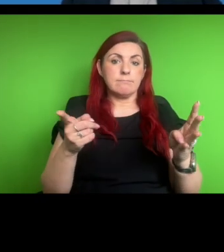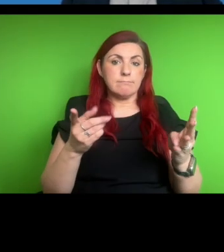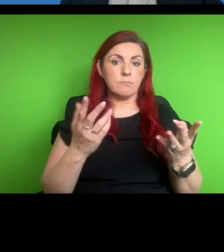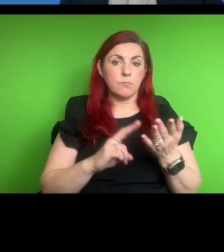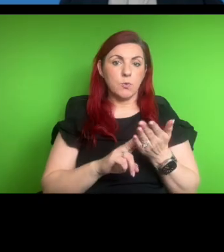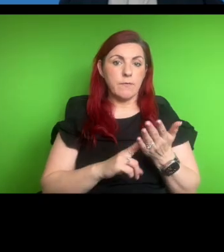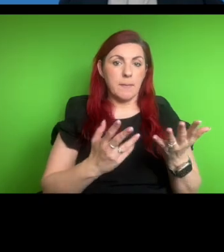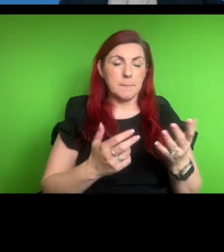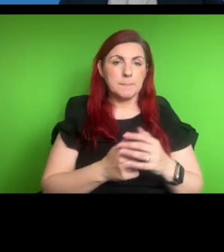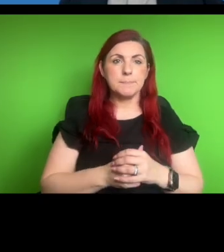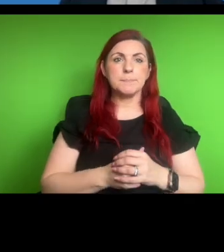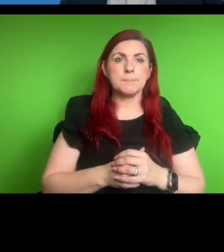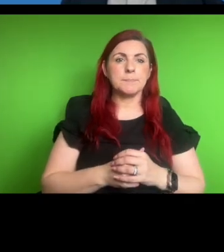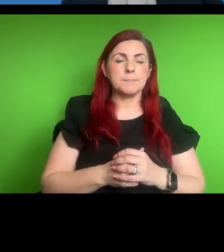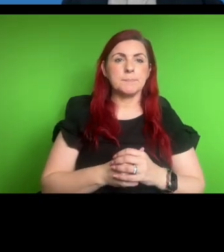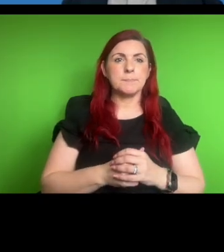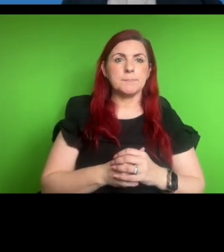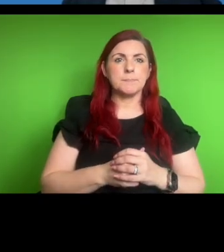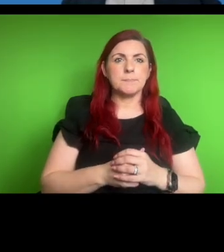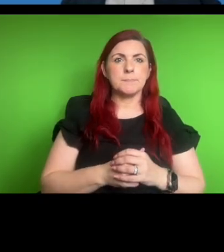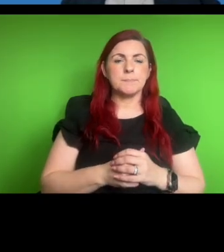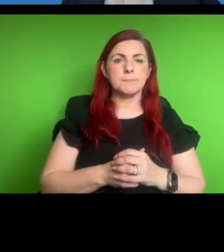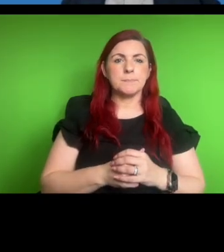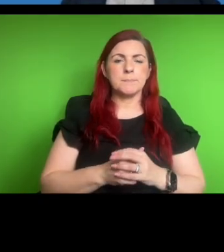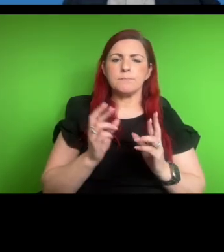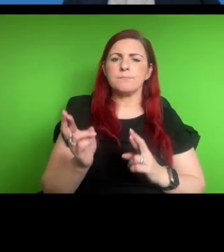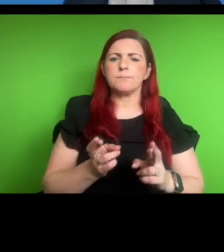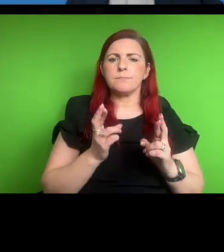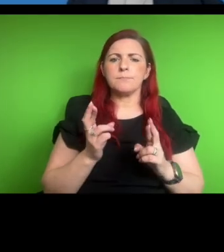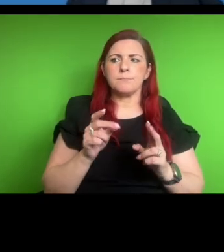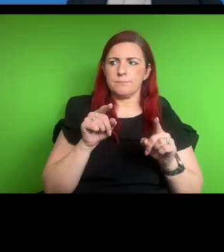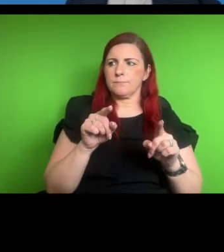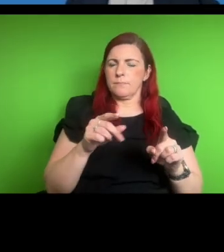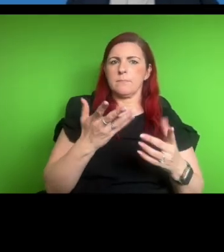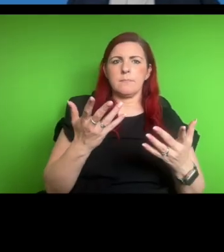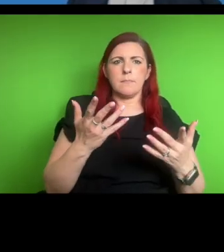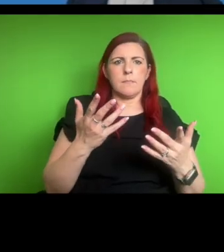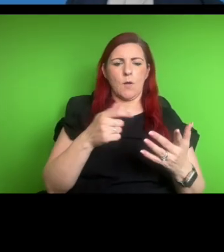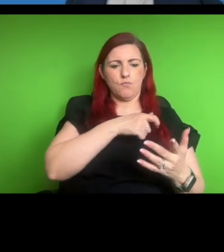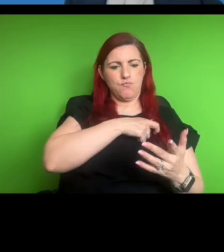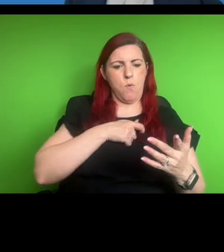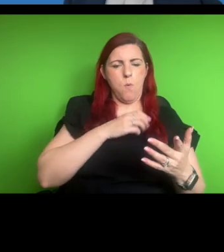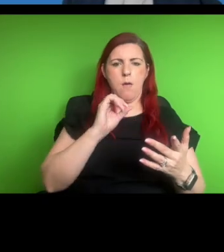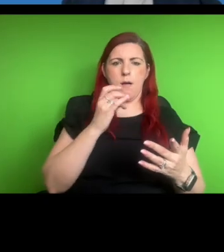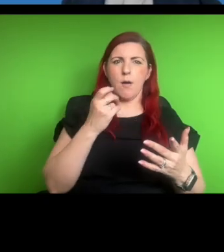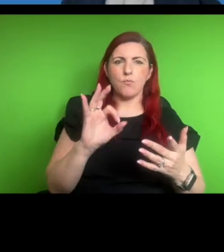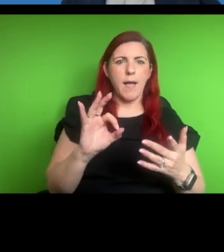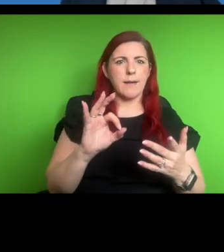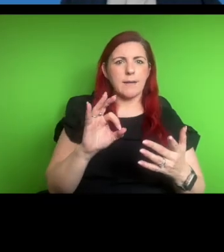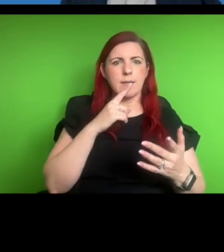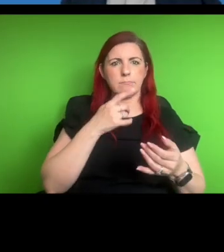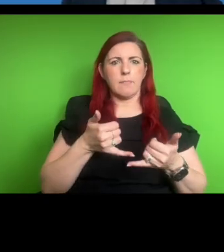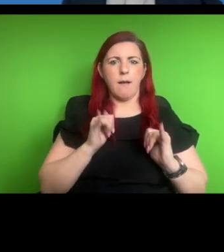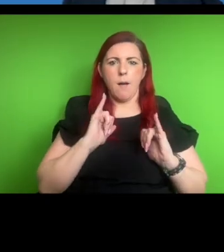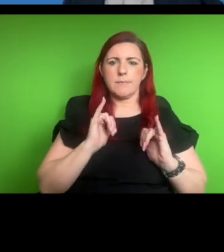So to reiterate, the role of Comreg is a competent authority under the EAA. There are